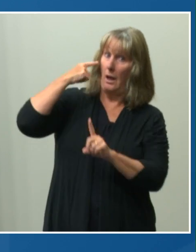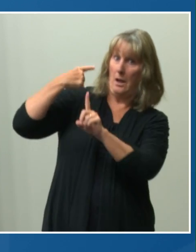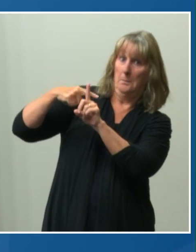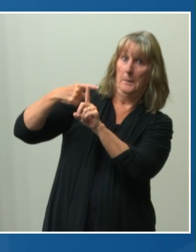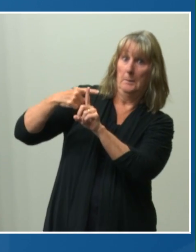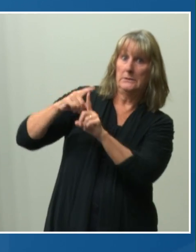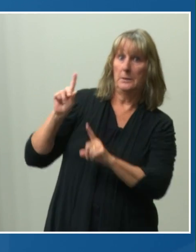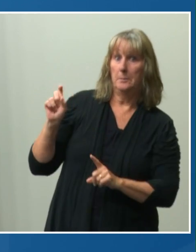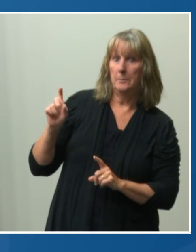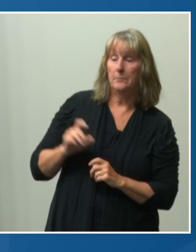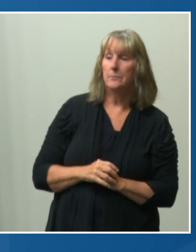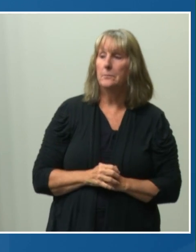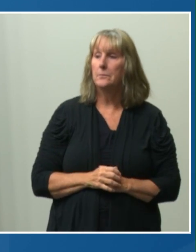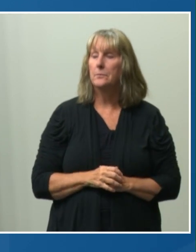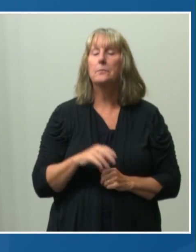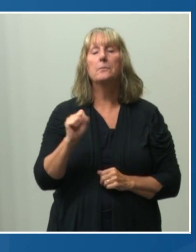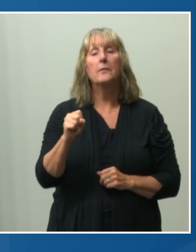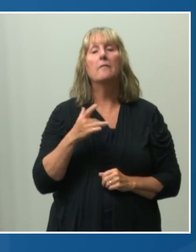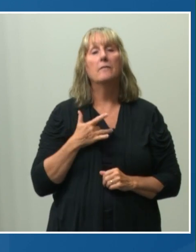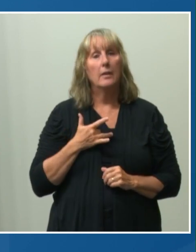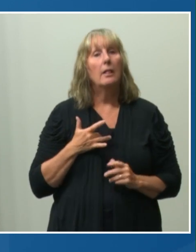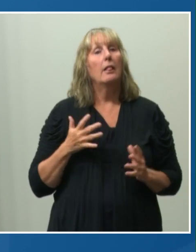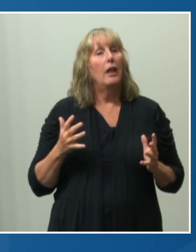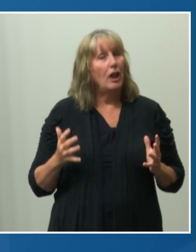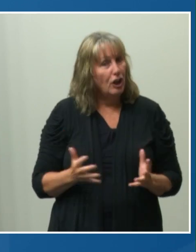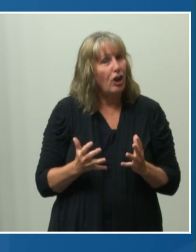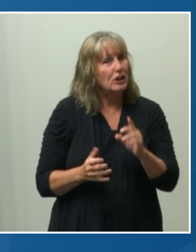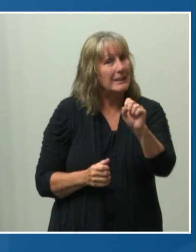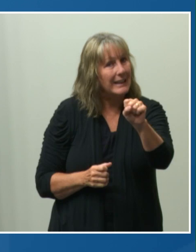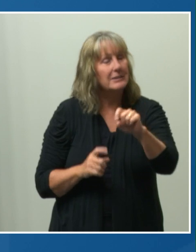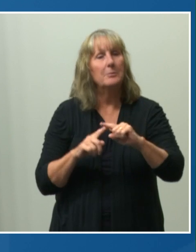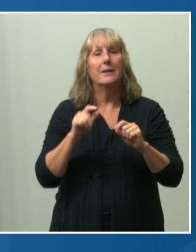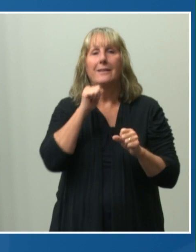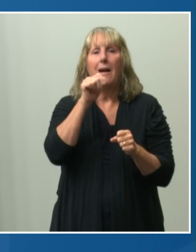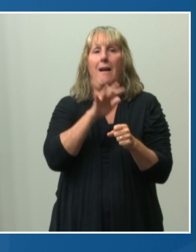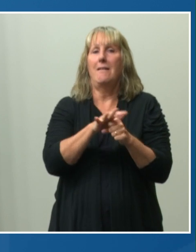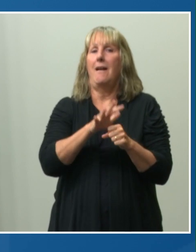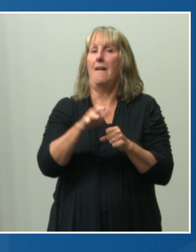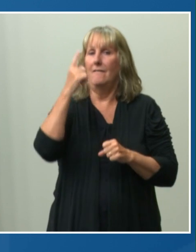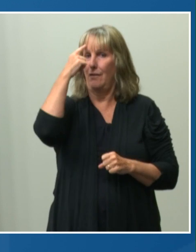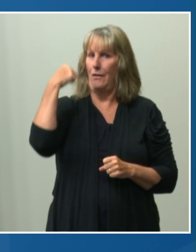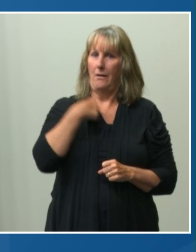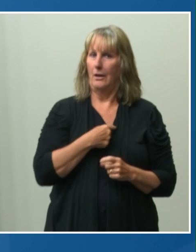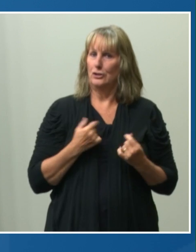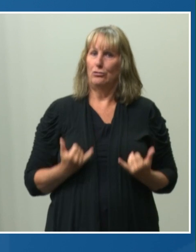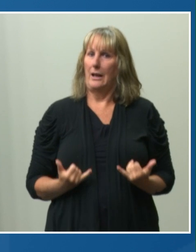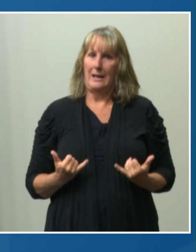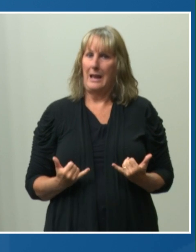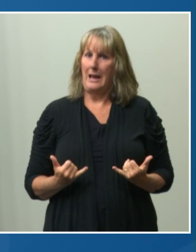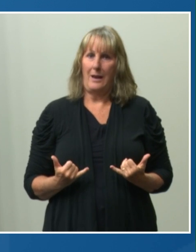all? Yeah, it's encouraging, but it's not enough for us right now seeing this to